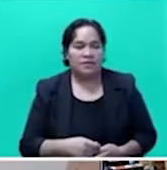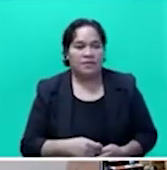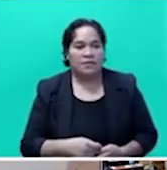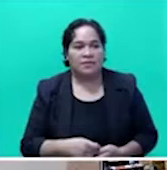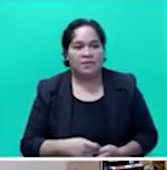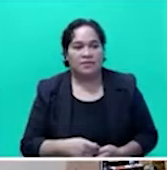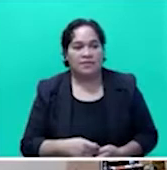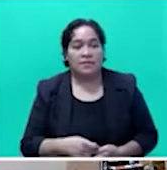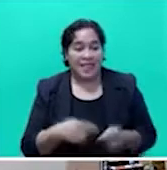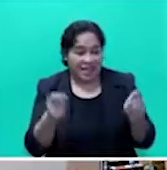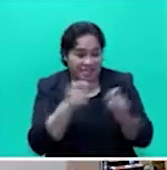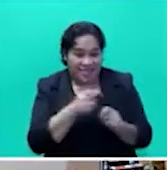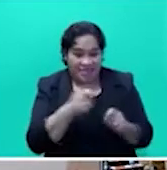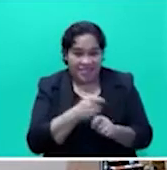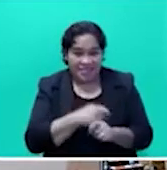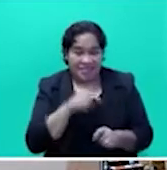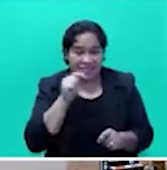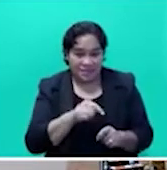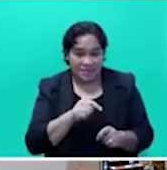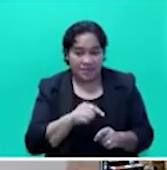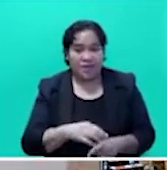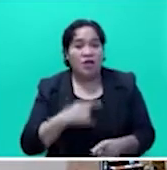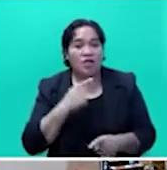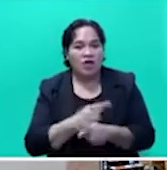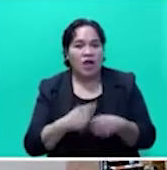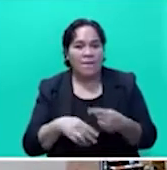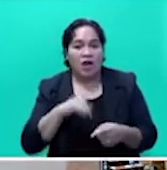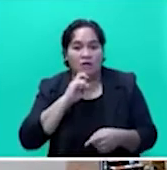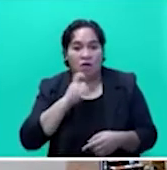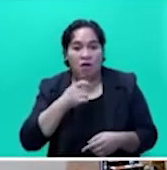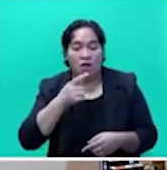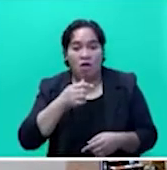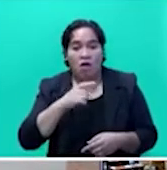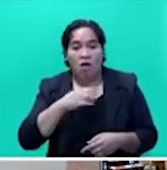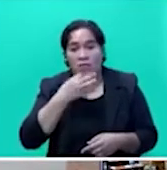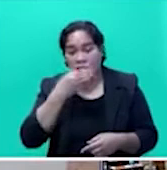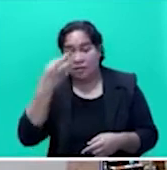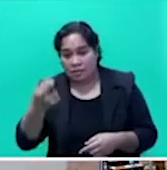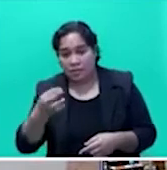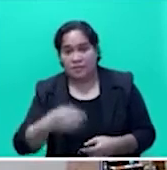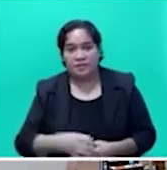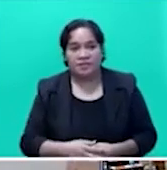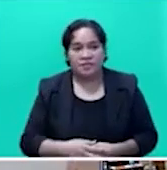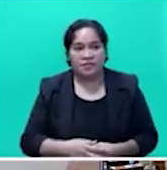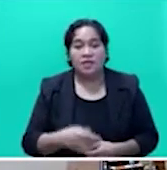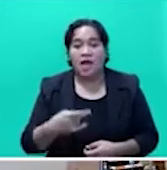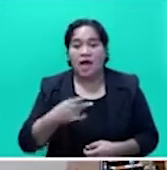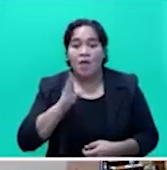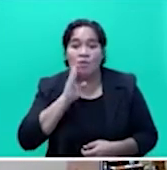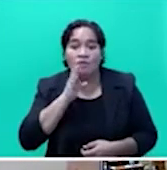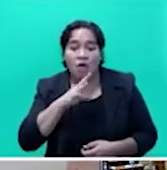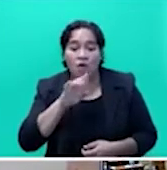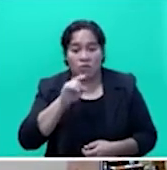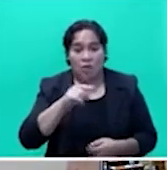The amendment also, Mr. Speaker, sir, talks about that consent is now not required before anyone can institute legal